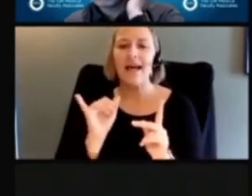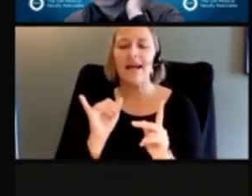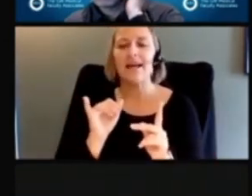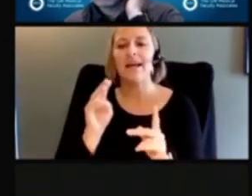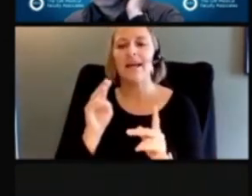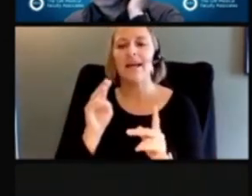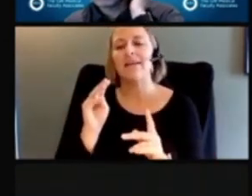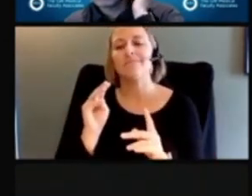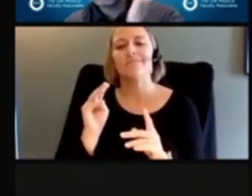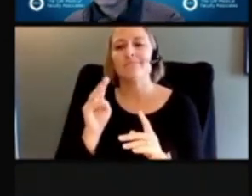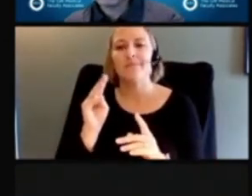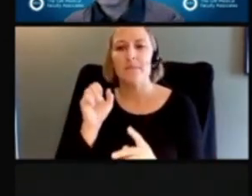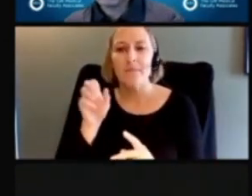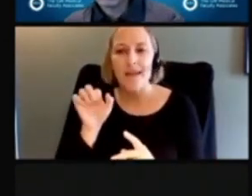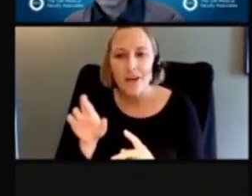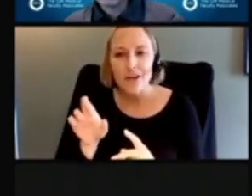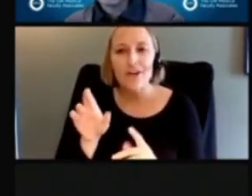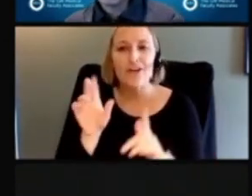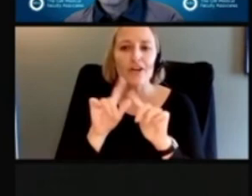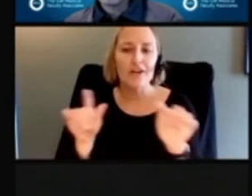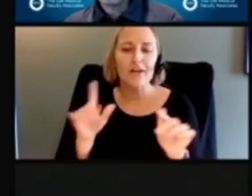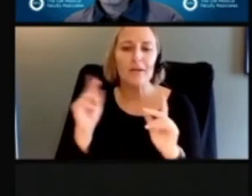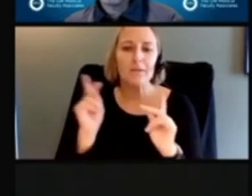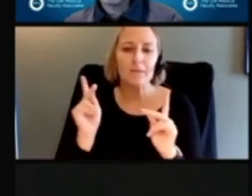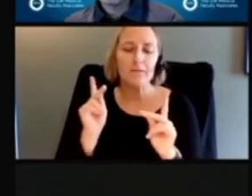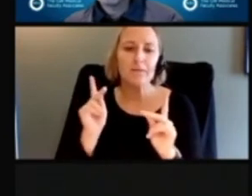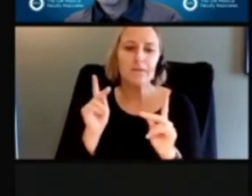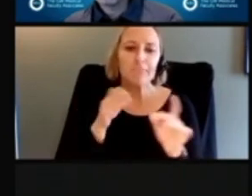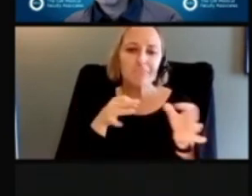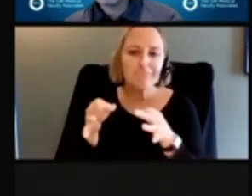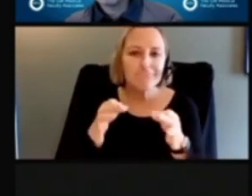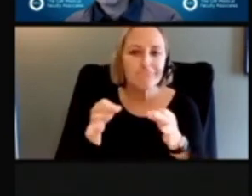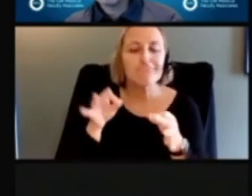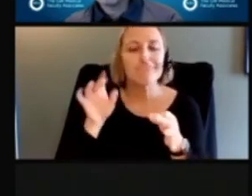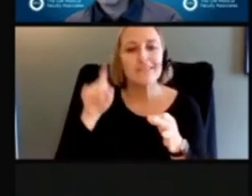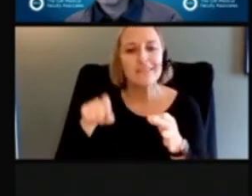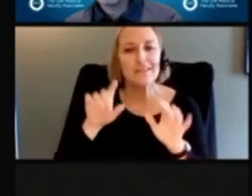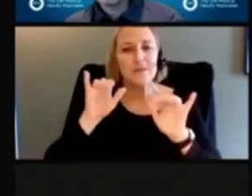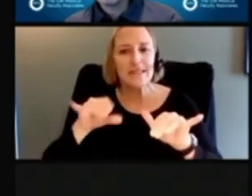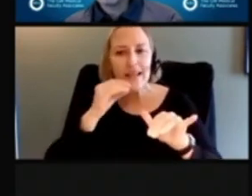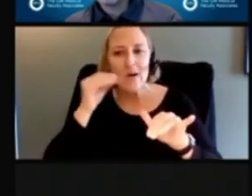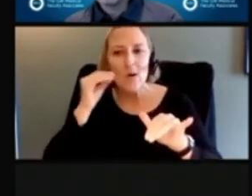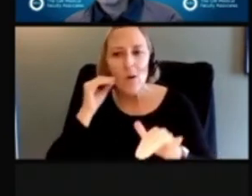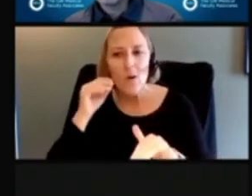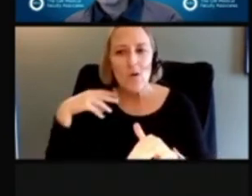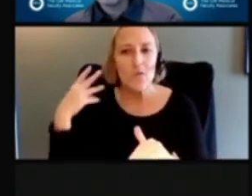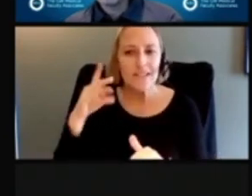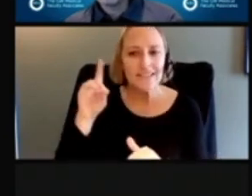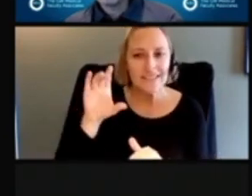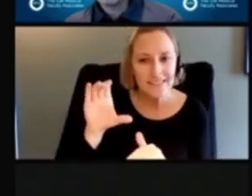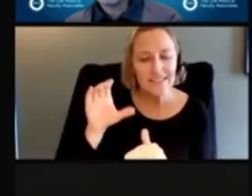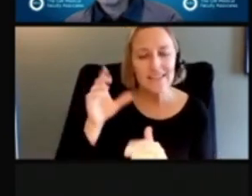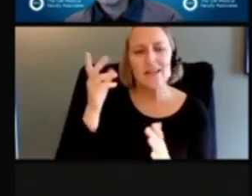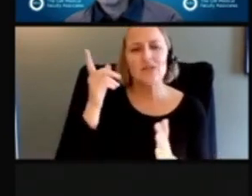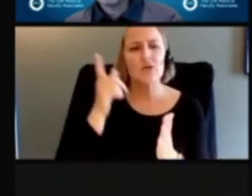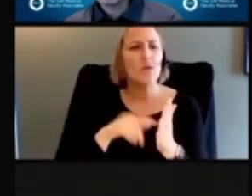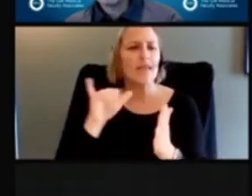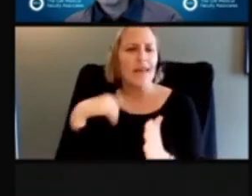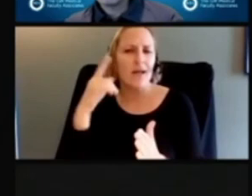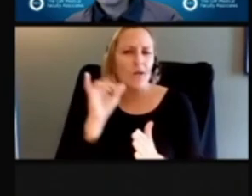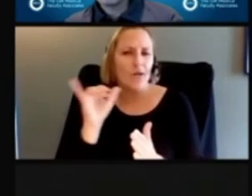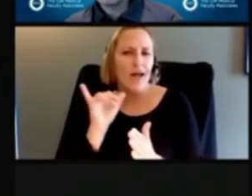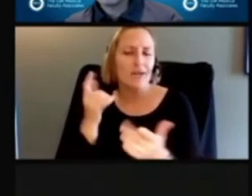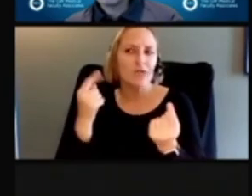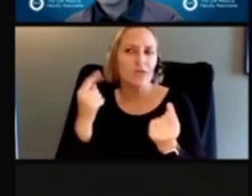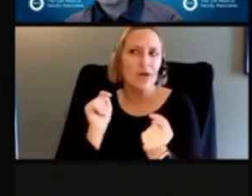right? So what does that mean to partner outside of the circles that we're used to engaging